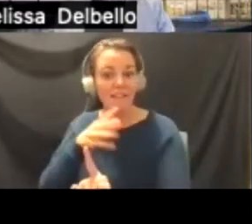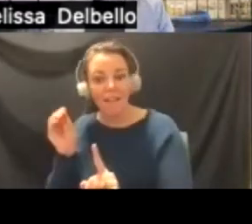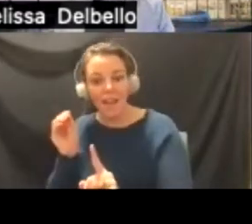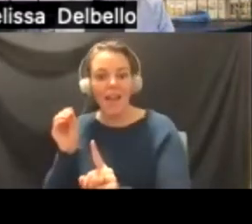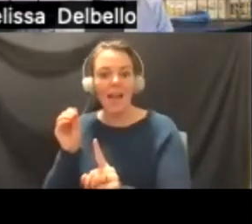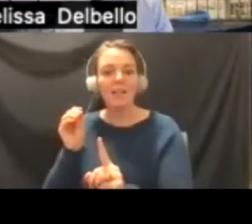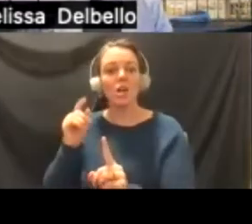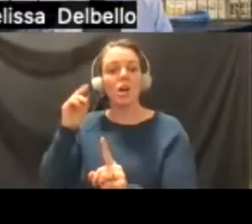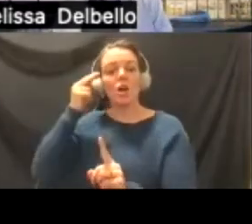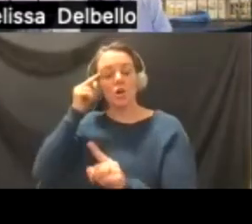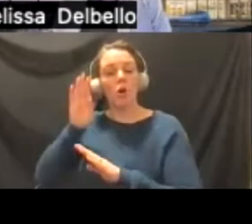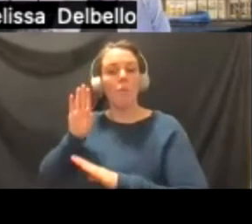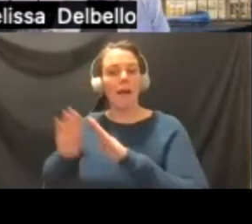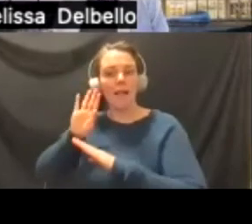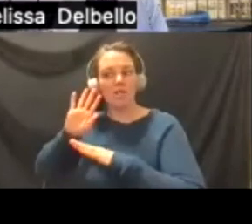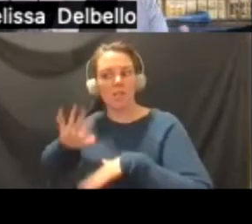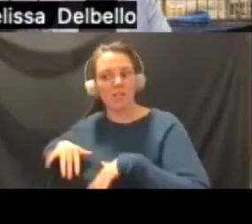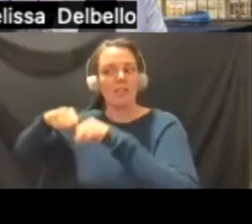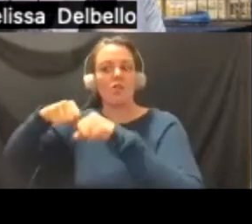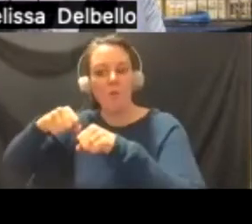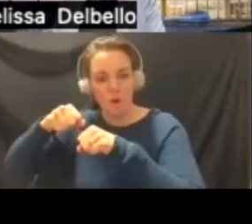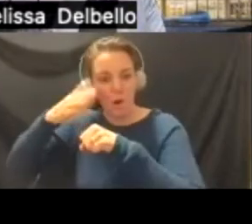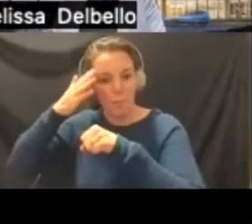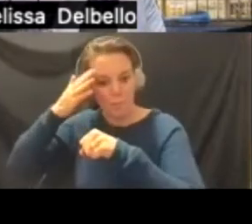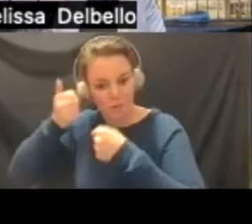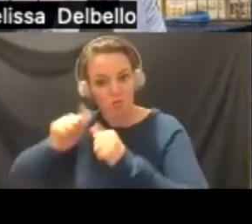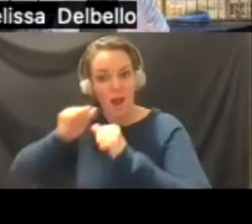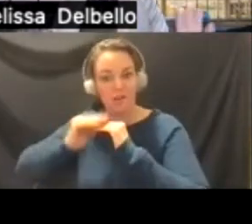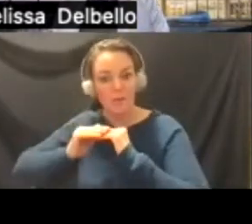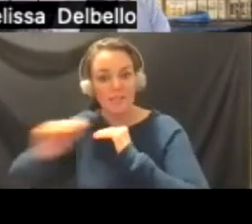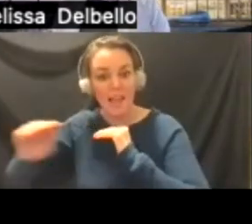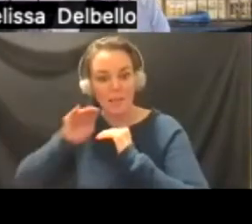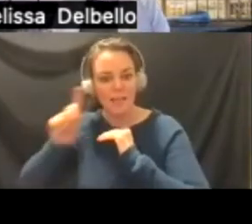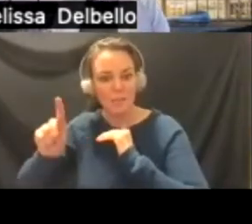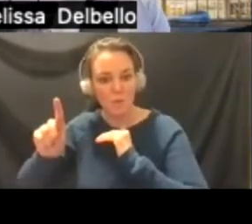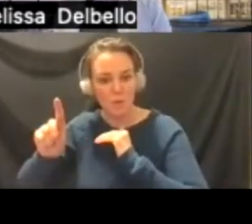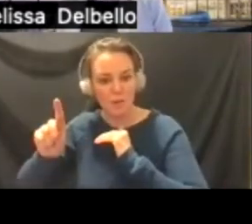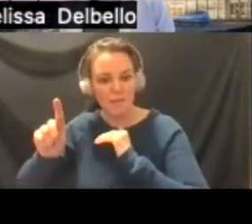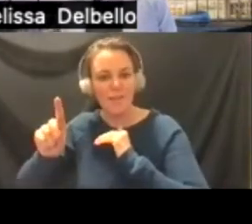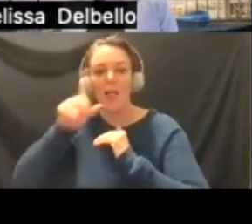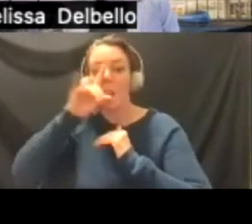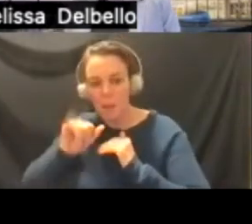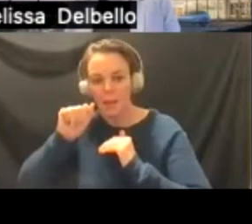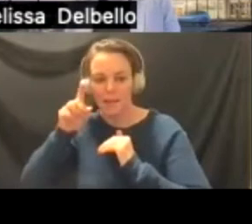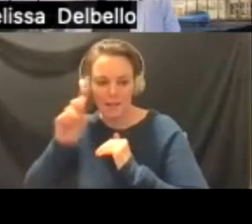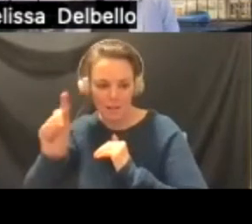neurobiological mechanisms that are trying to stabilize mood. But we can talk more about that later when we talk about some of the